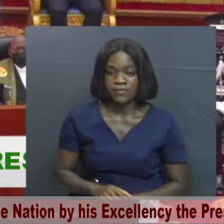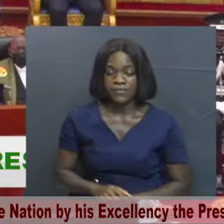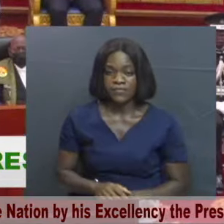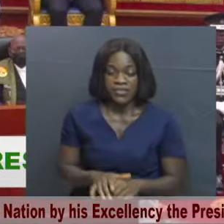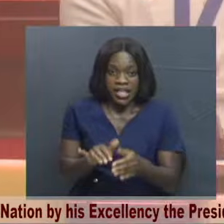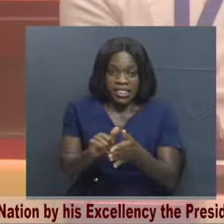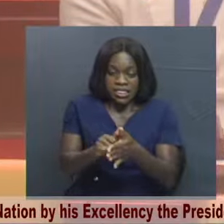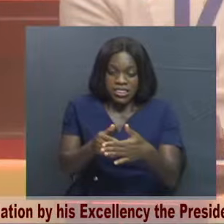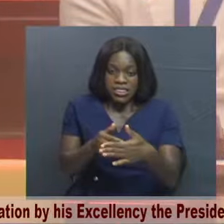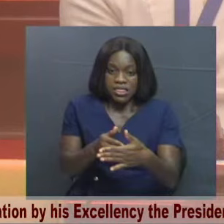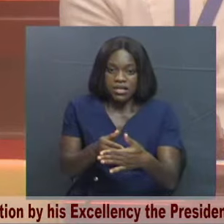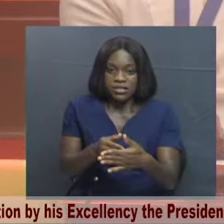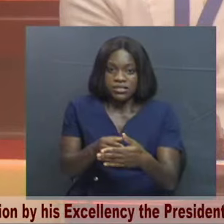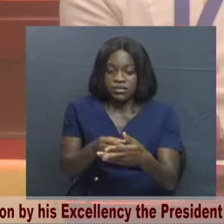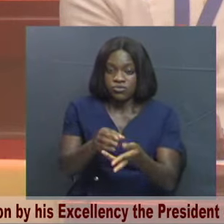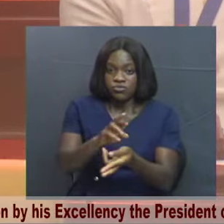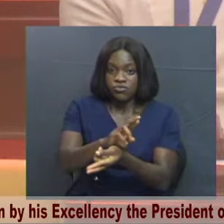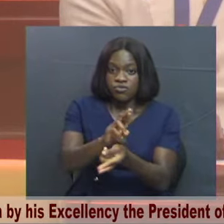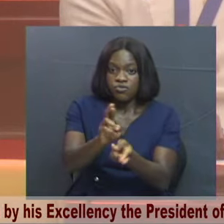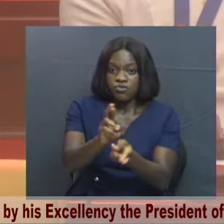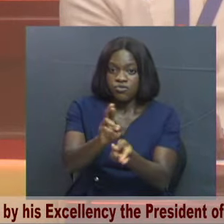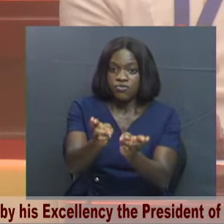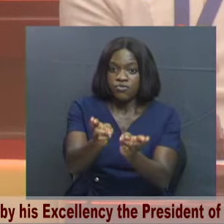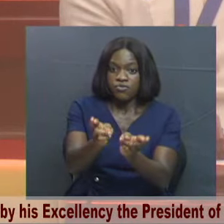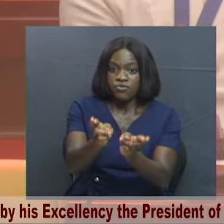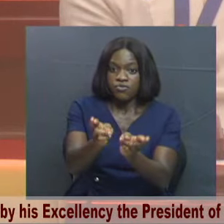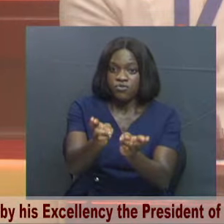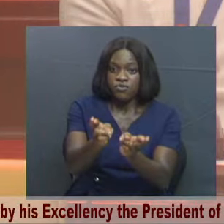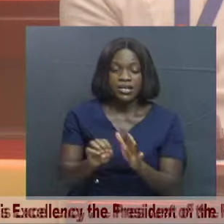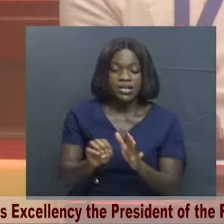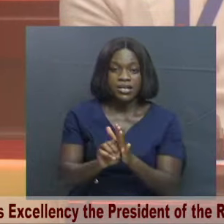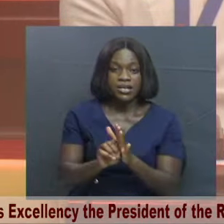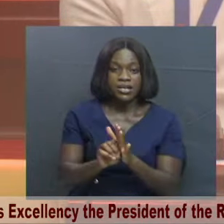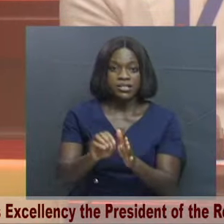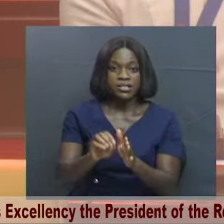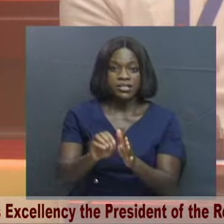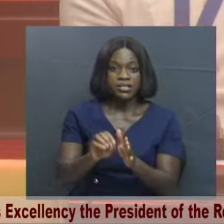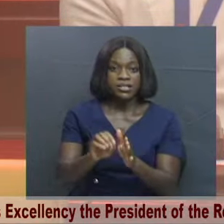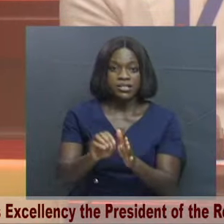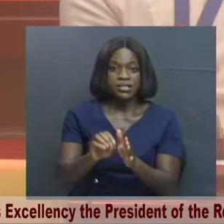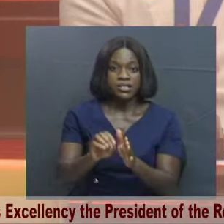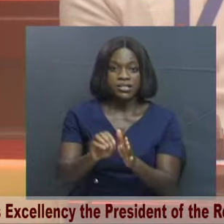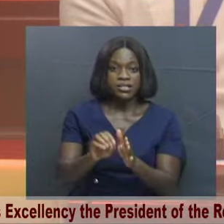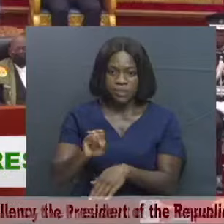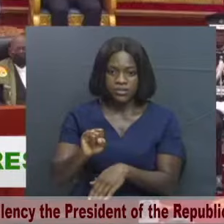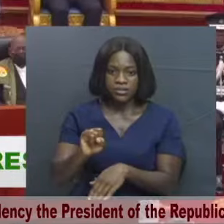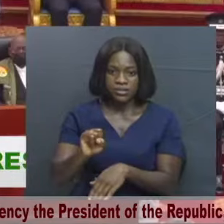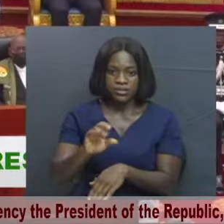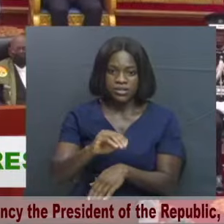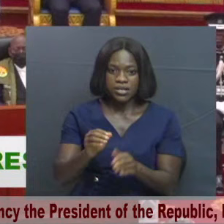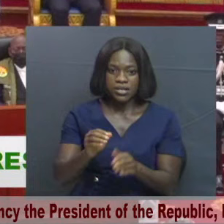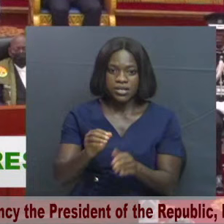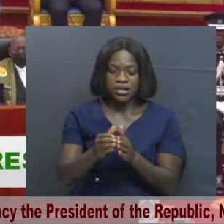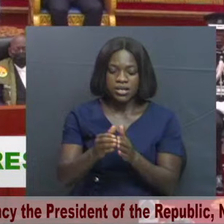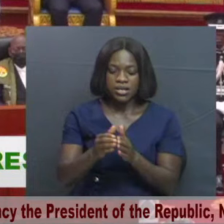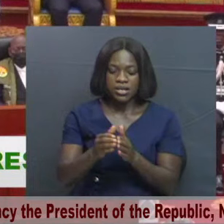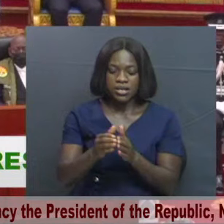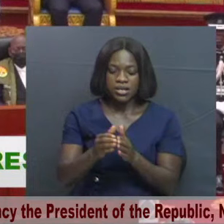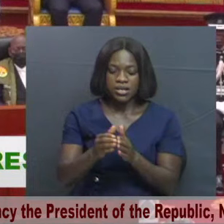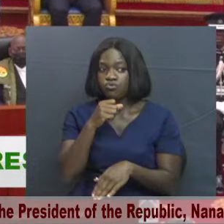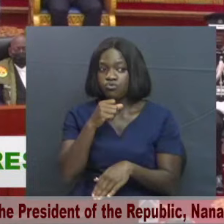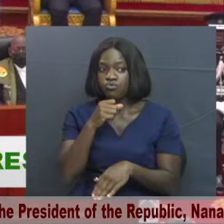which have led to the Revival of dman Mines like the obasi andani mindes and the expansion of existing